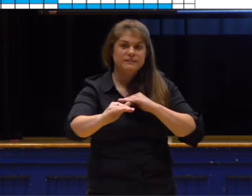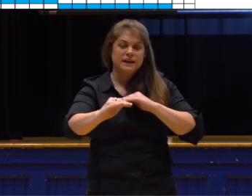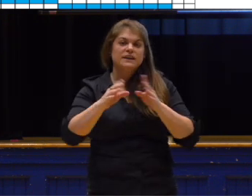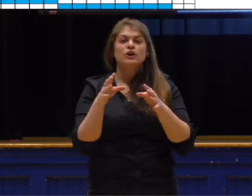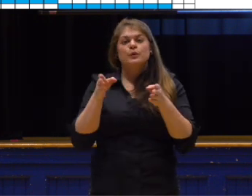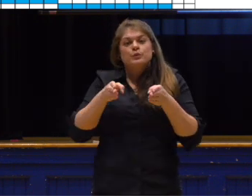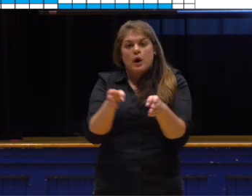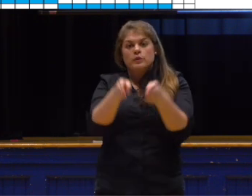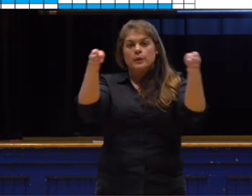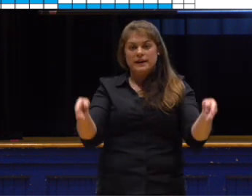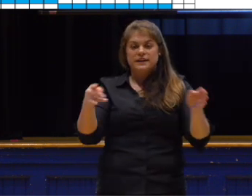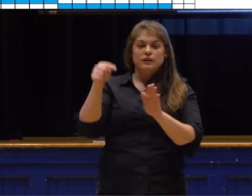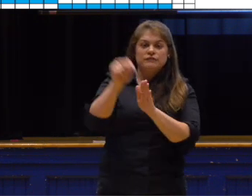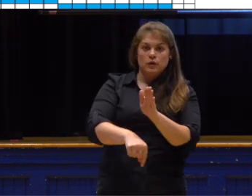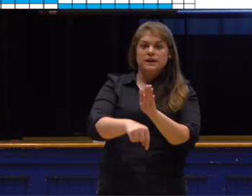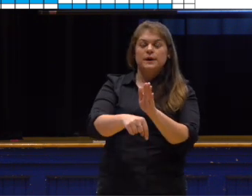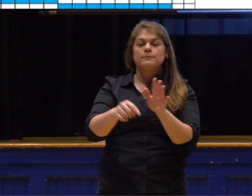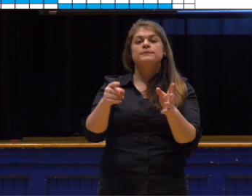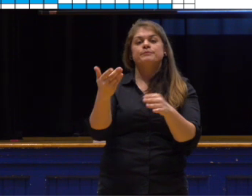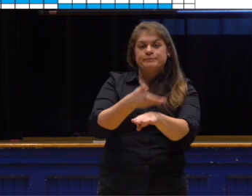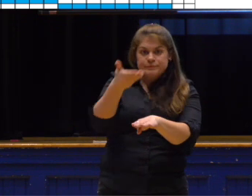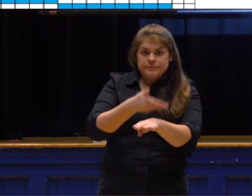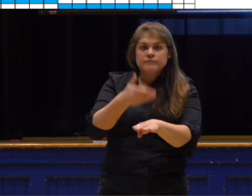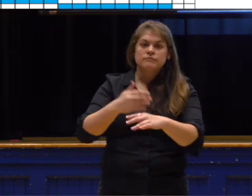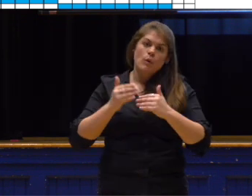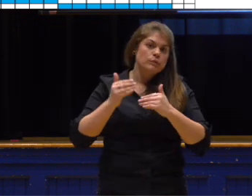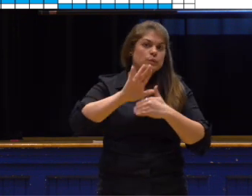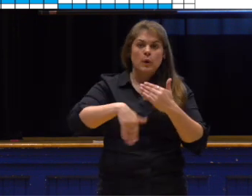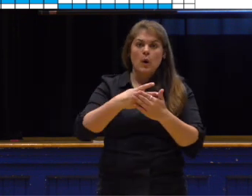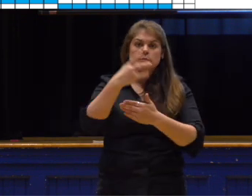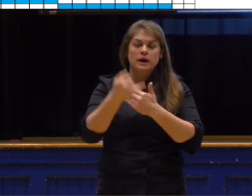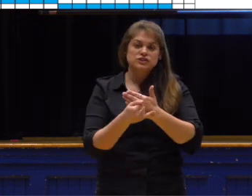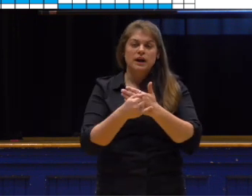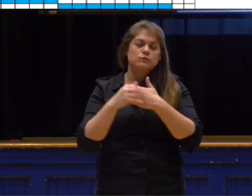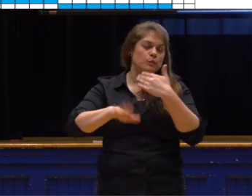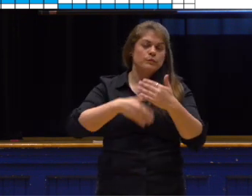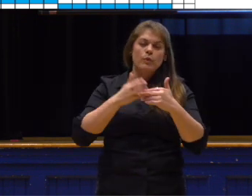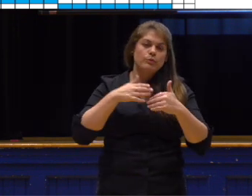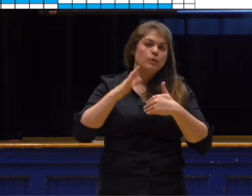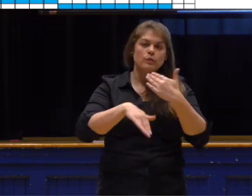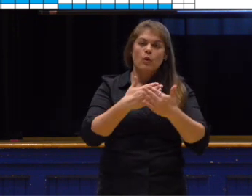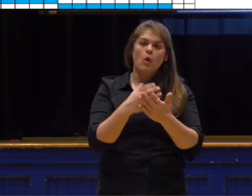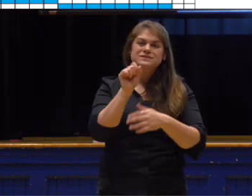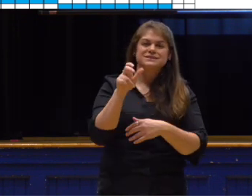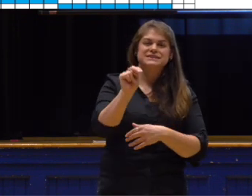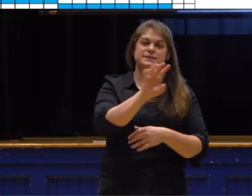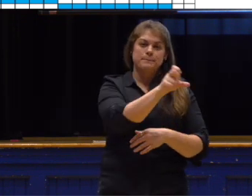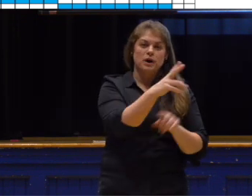full depth reconstruction and paving to perform throughout the project during the entire season. And new